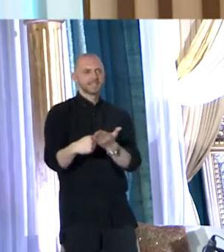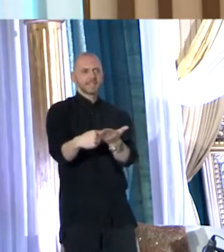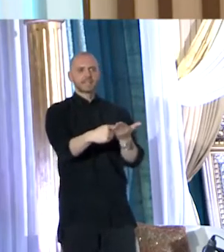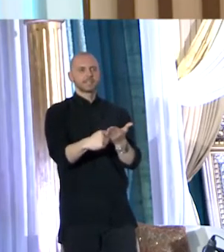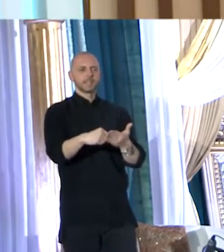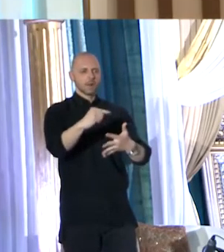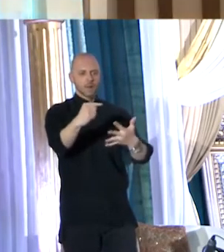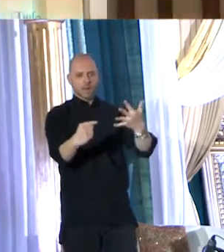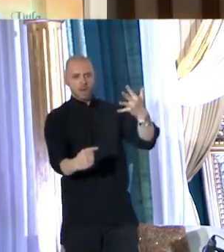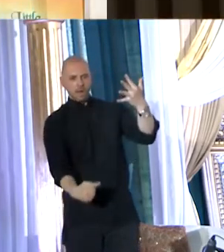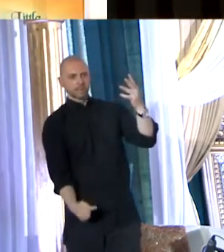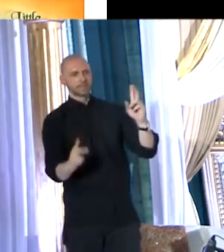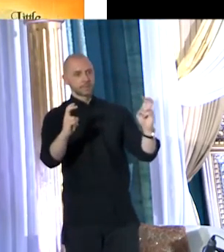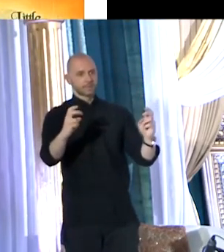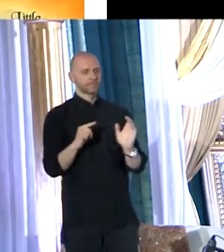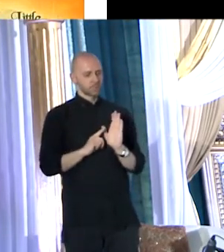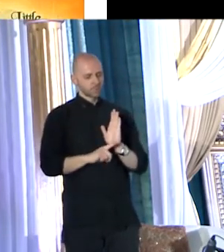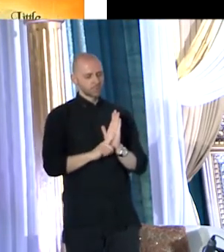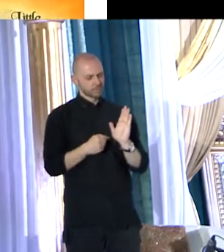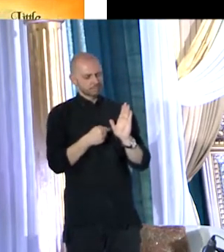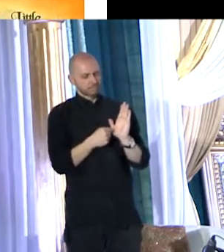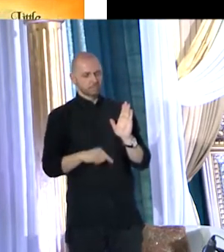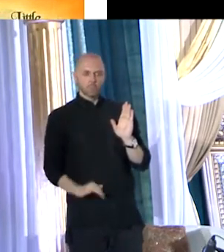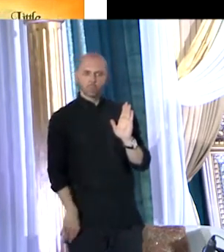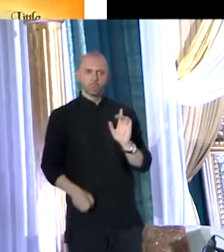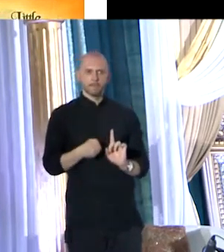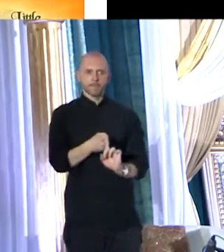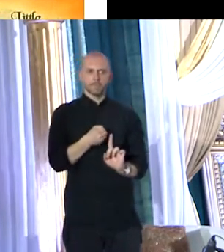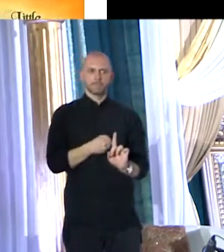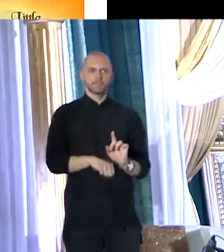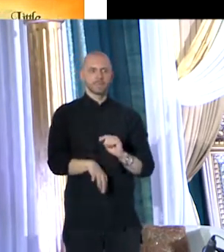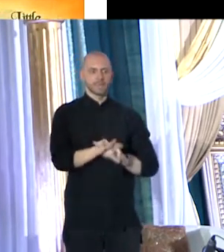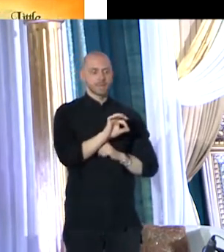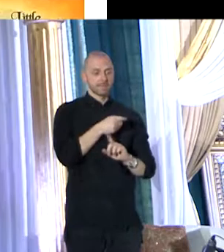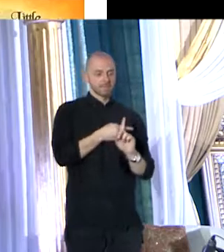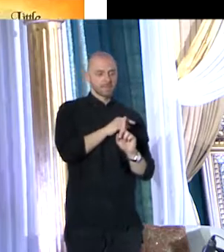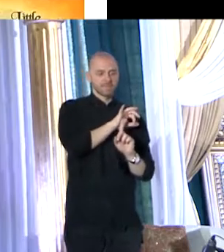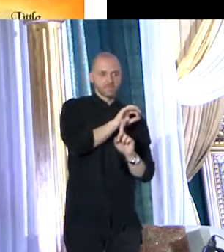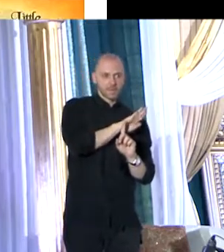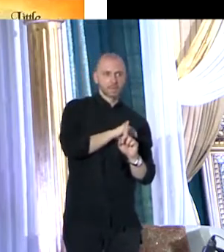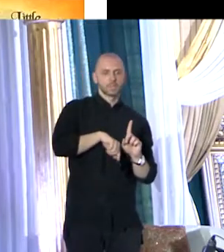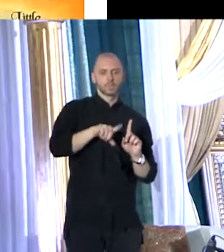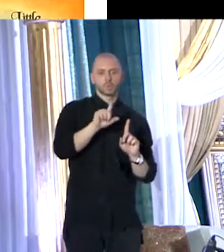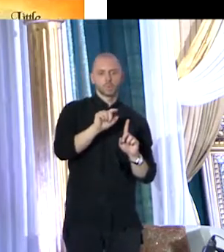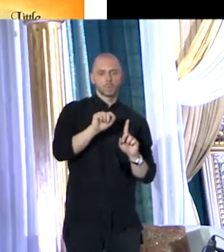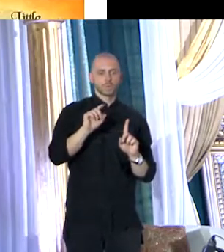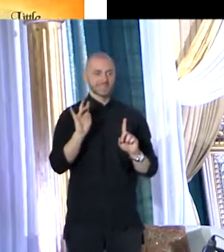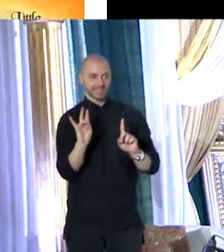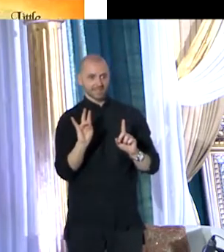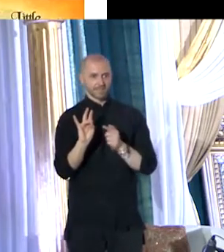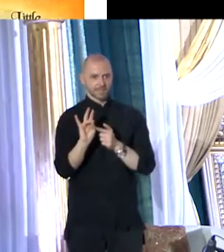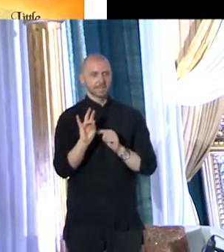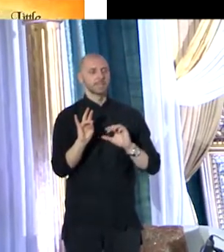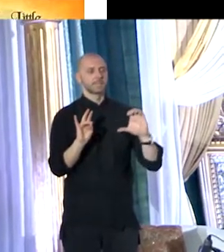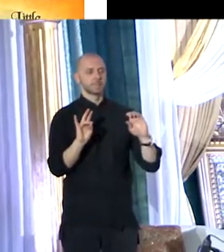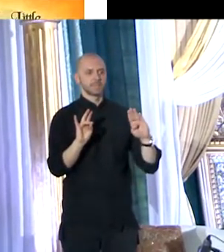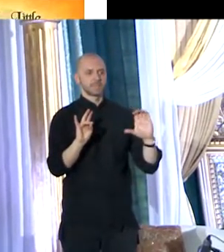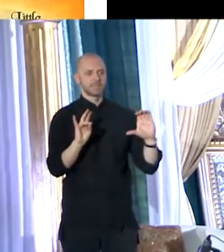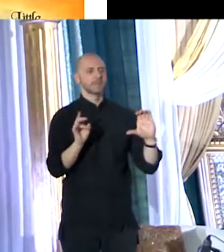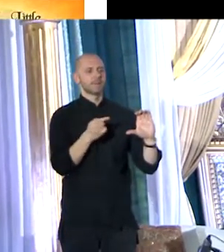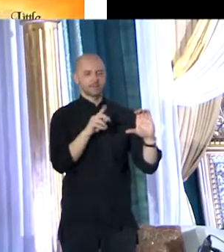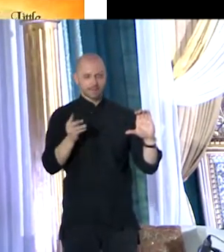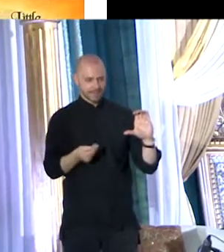And our survey did have an impact. In February 2007, CBC ran major stories on our 2006